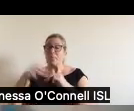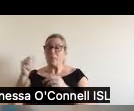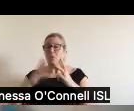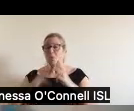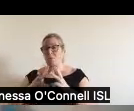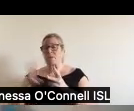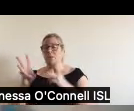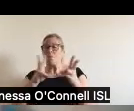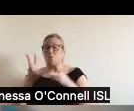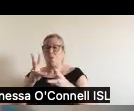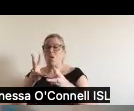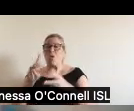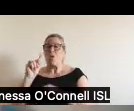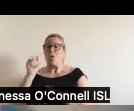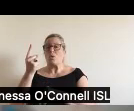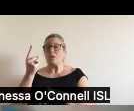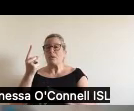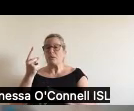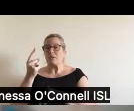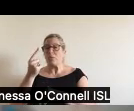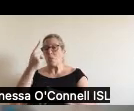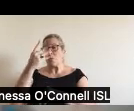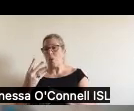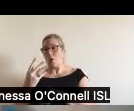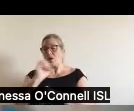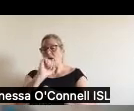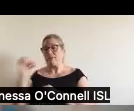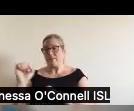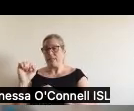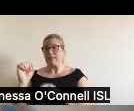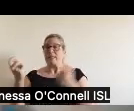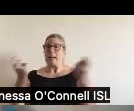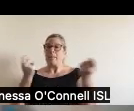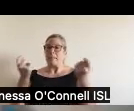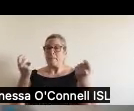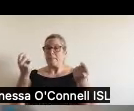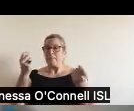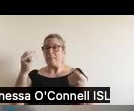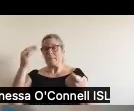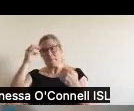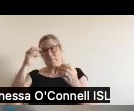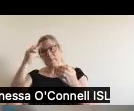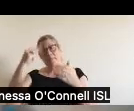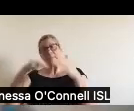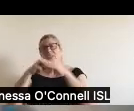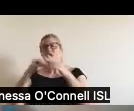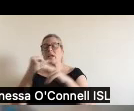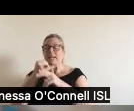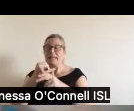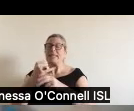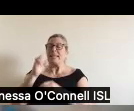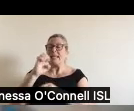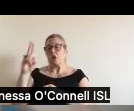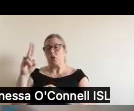workforce, only a quarter of health ministers in the EU were women in March 2021, which means